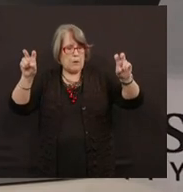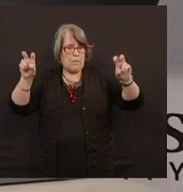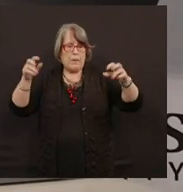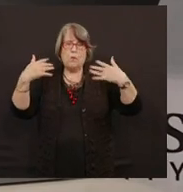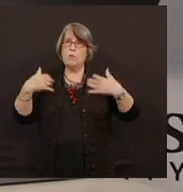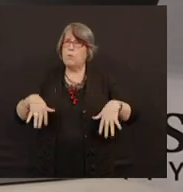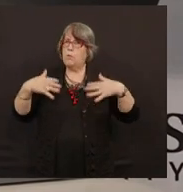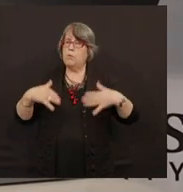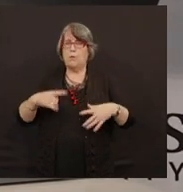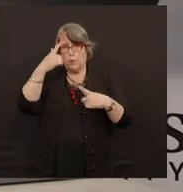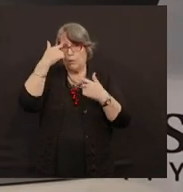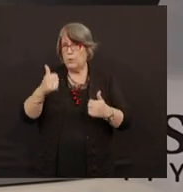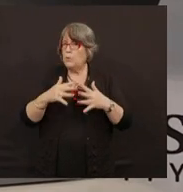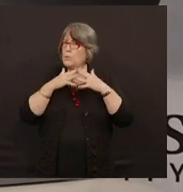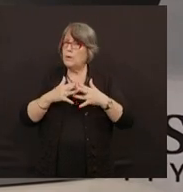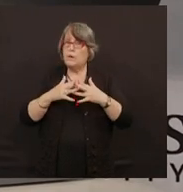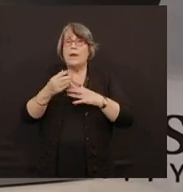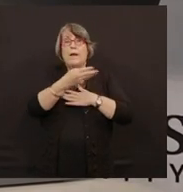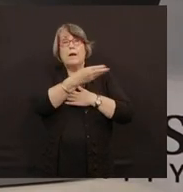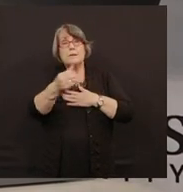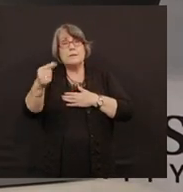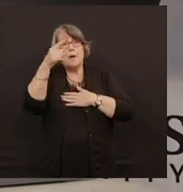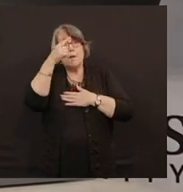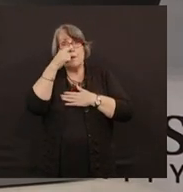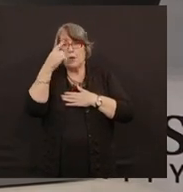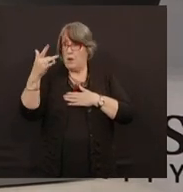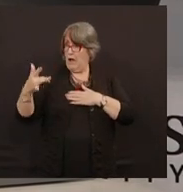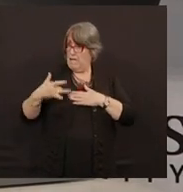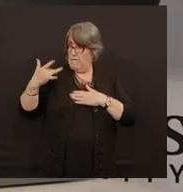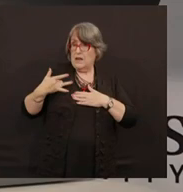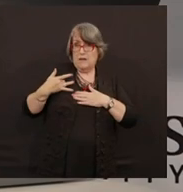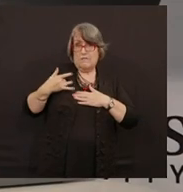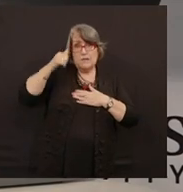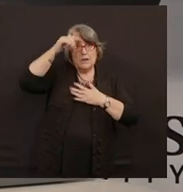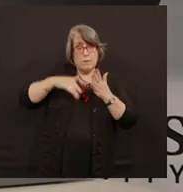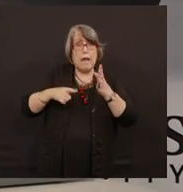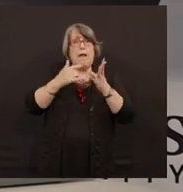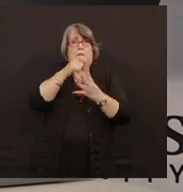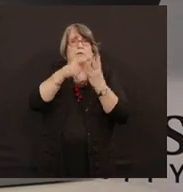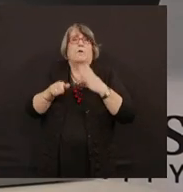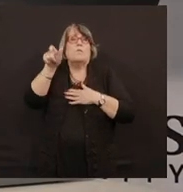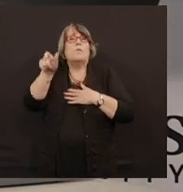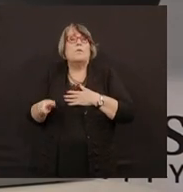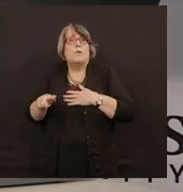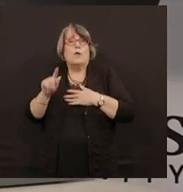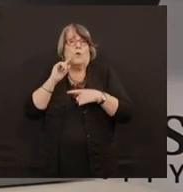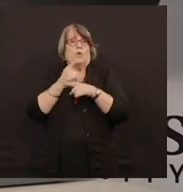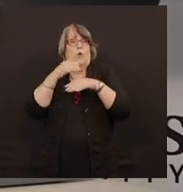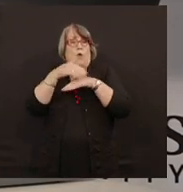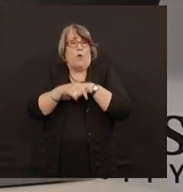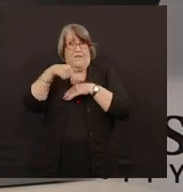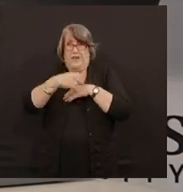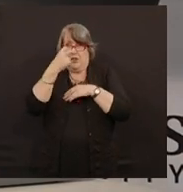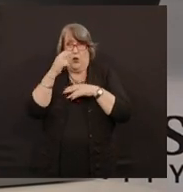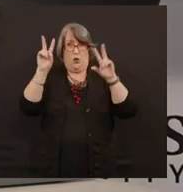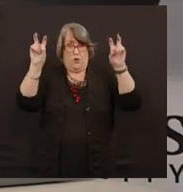this topic, and possibly people who have lived experiences of the things that we're going to be talking about tonight, which